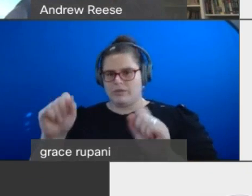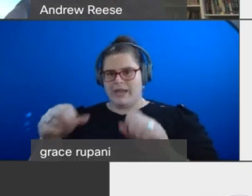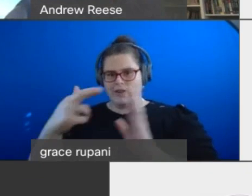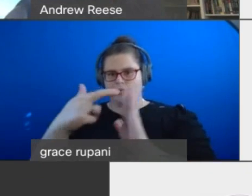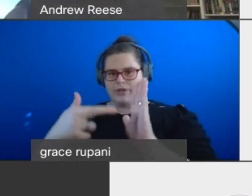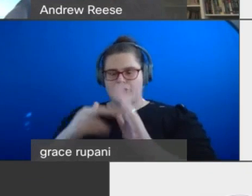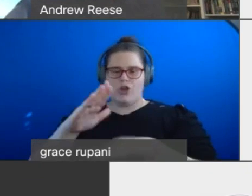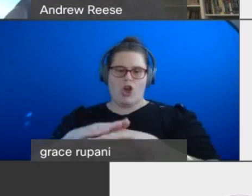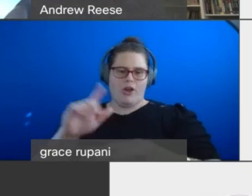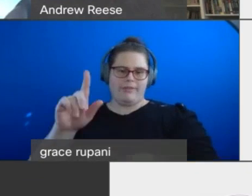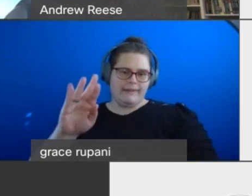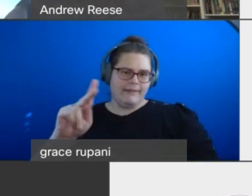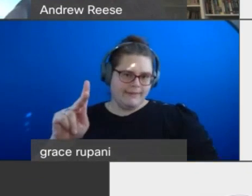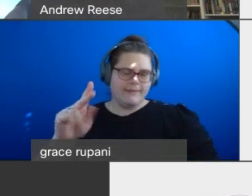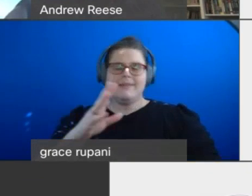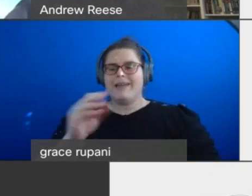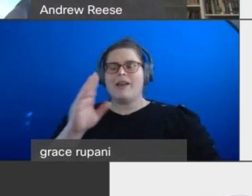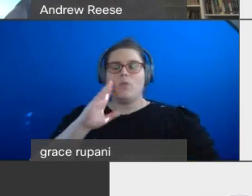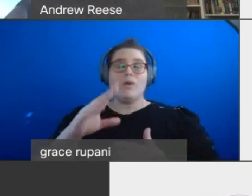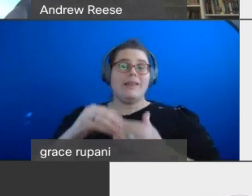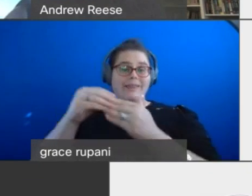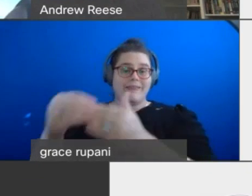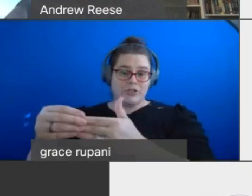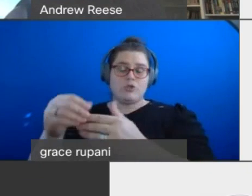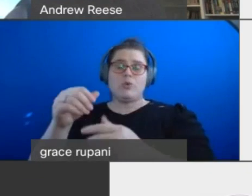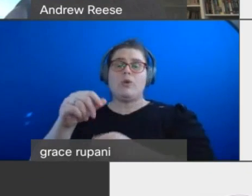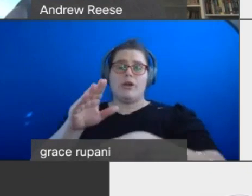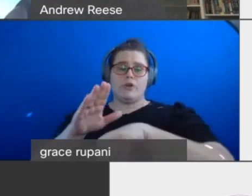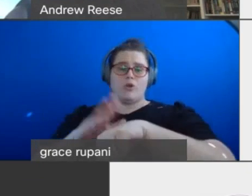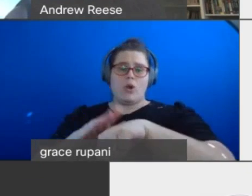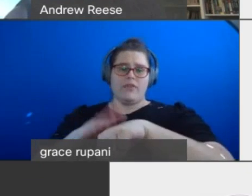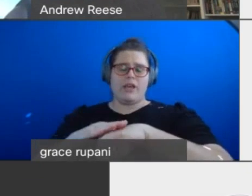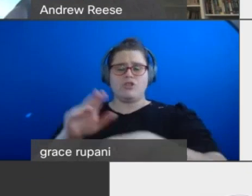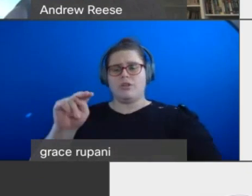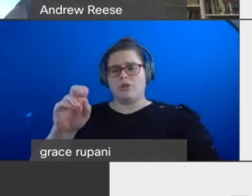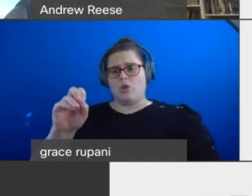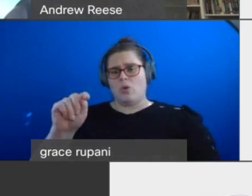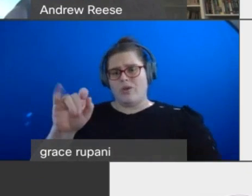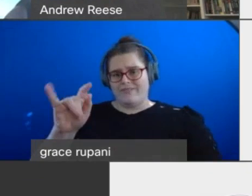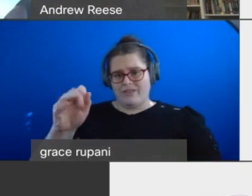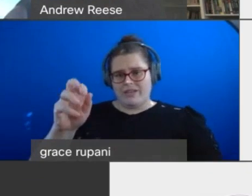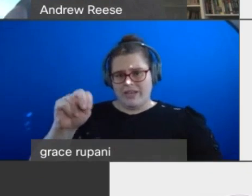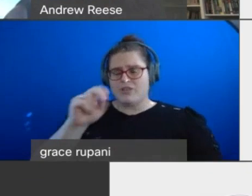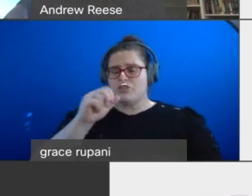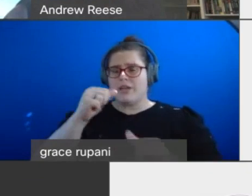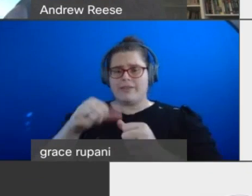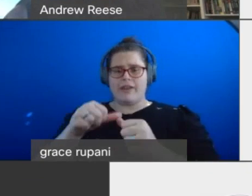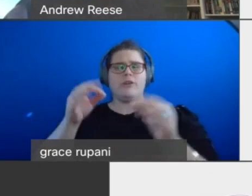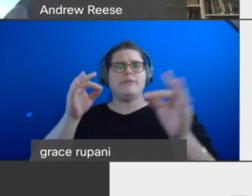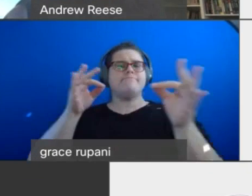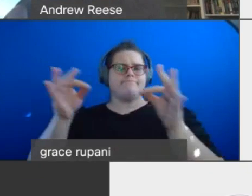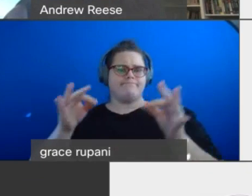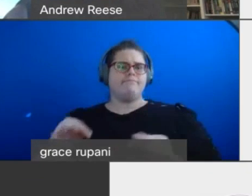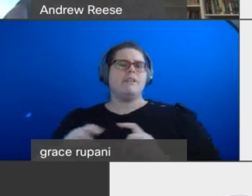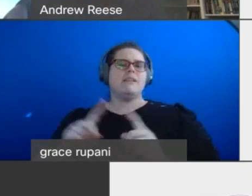it's basically it leads you to a notification letter that outlines the steps to take and which roles have